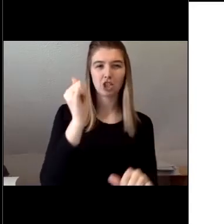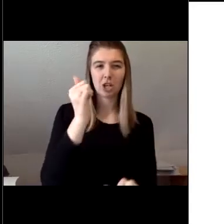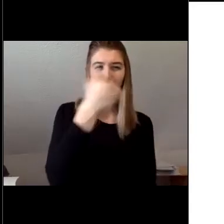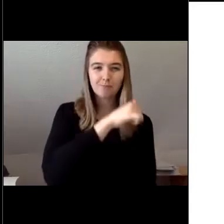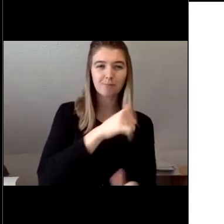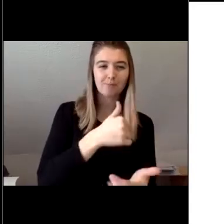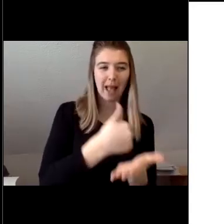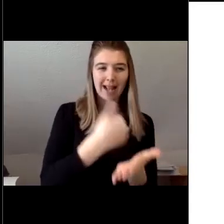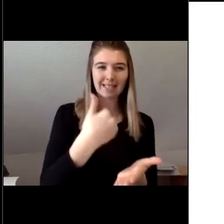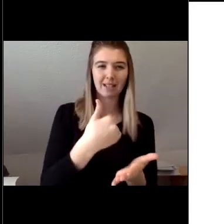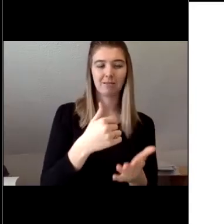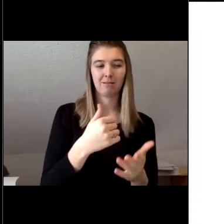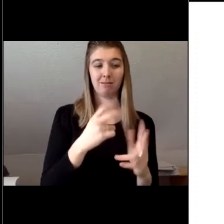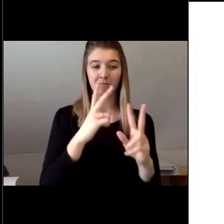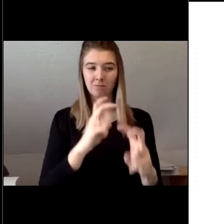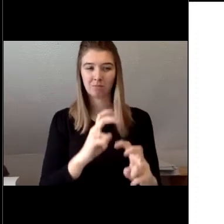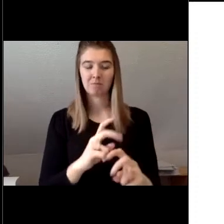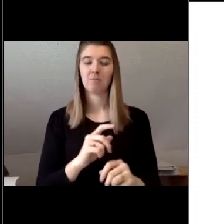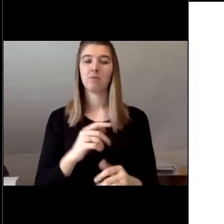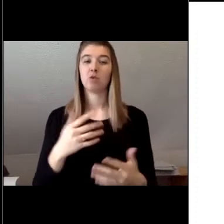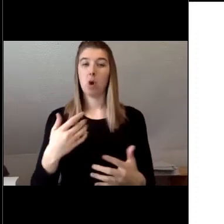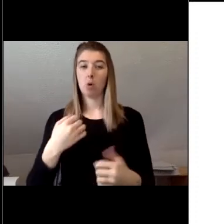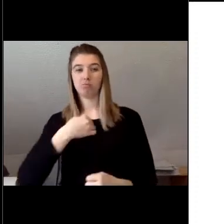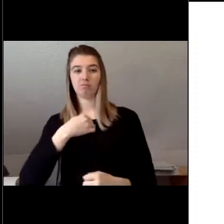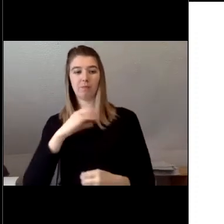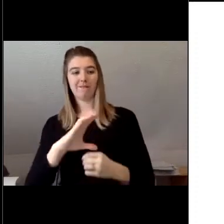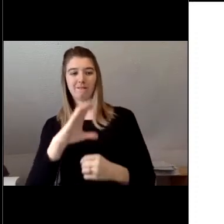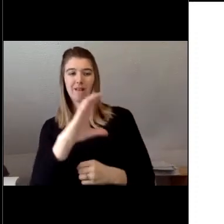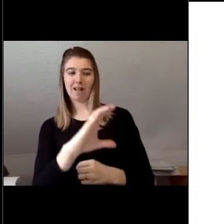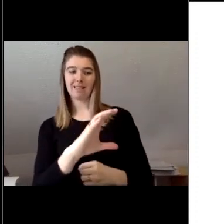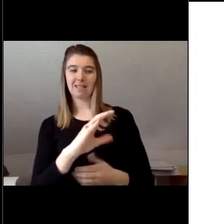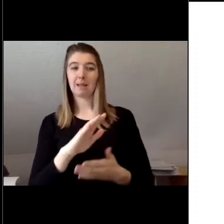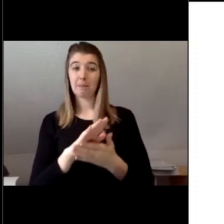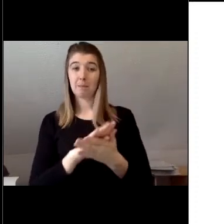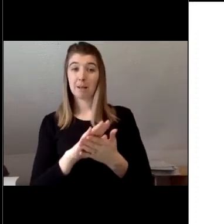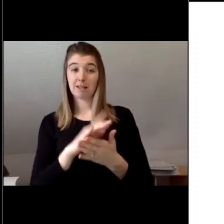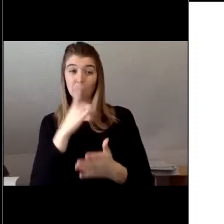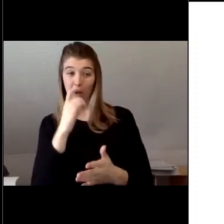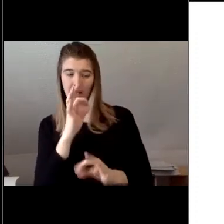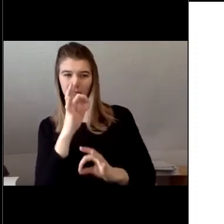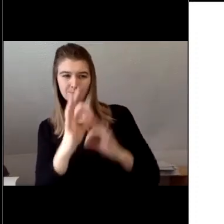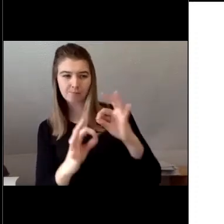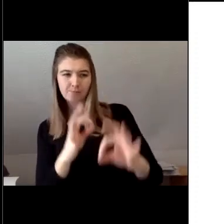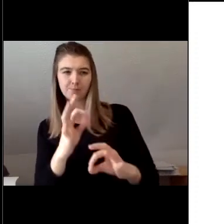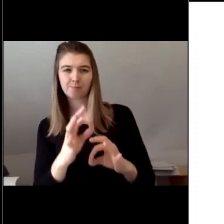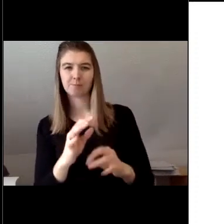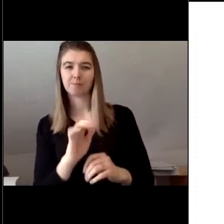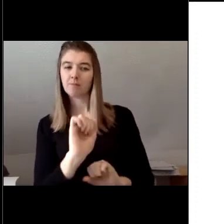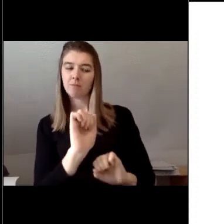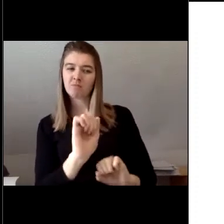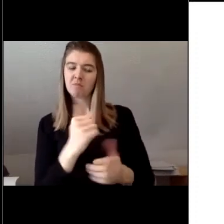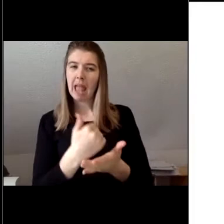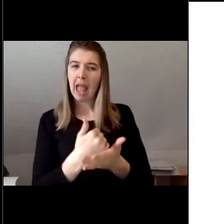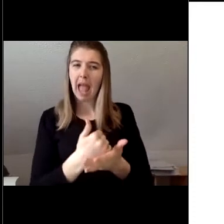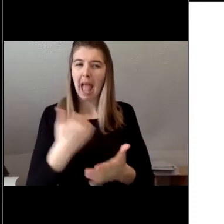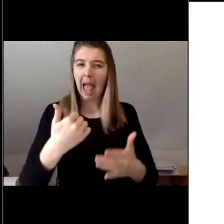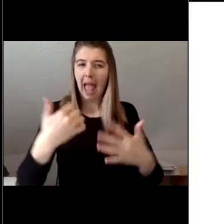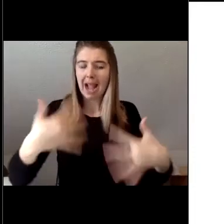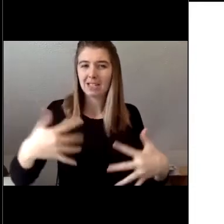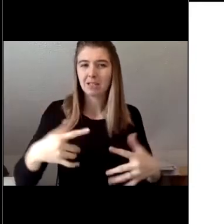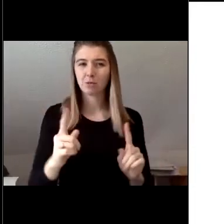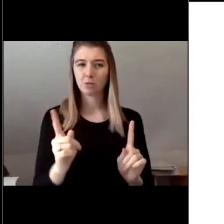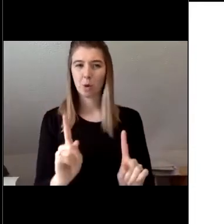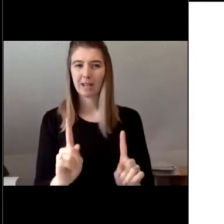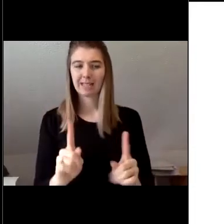funding agency, and as we provide guidance, we can ask questions about what is excellence, what is impact,